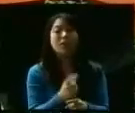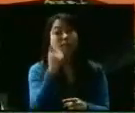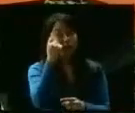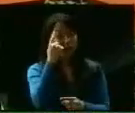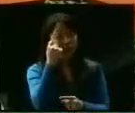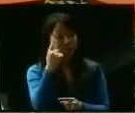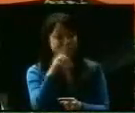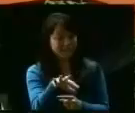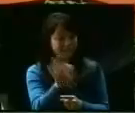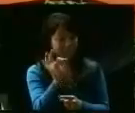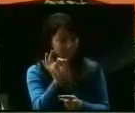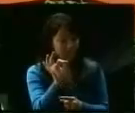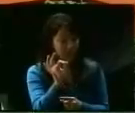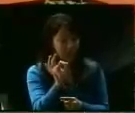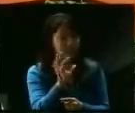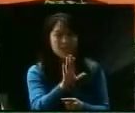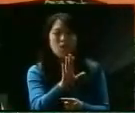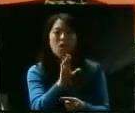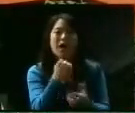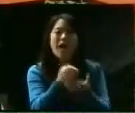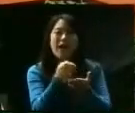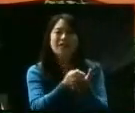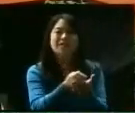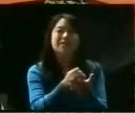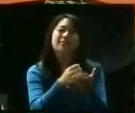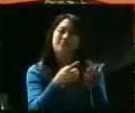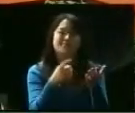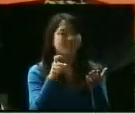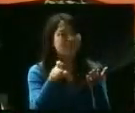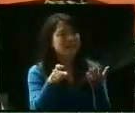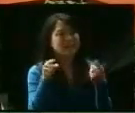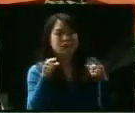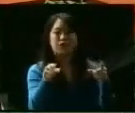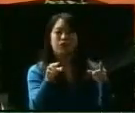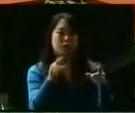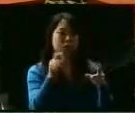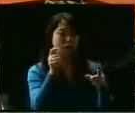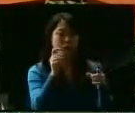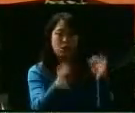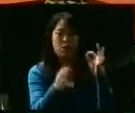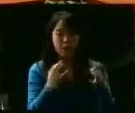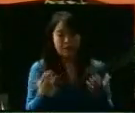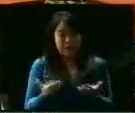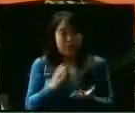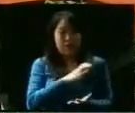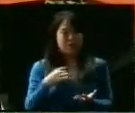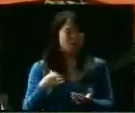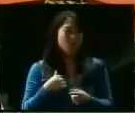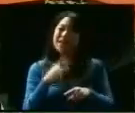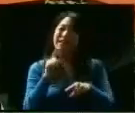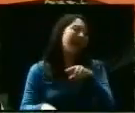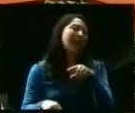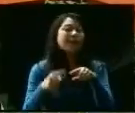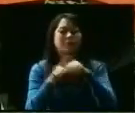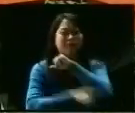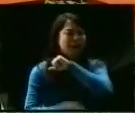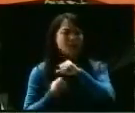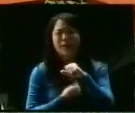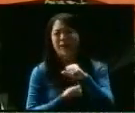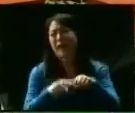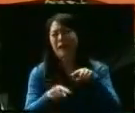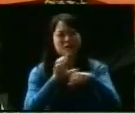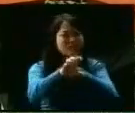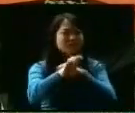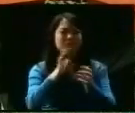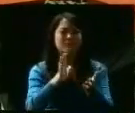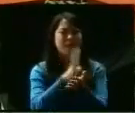discovery of your evidence needs to be done through the court. Commission can't punish nor force paperwork. And